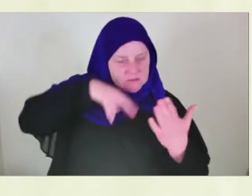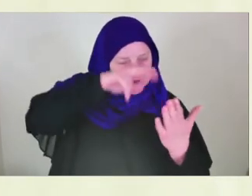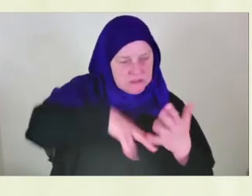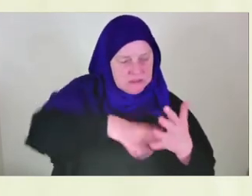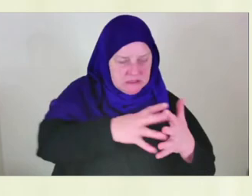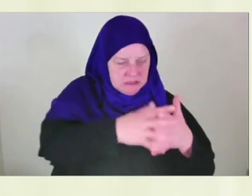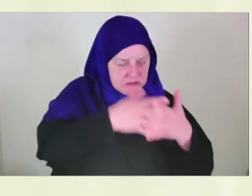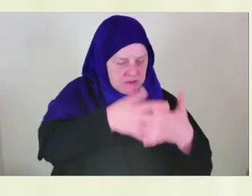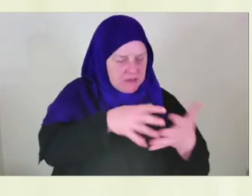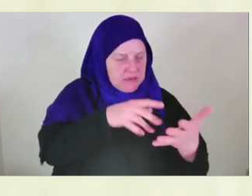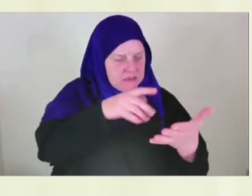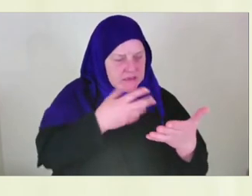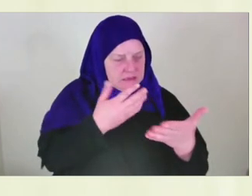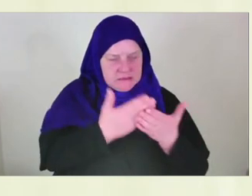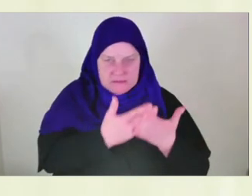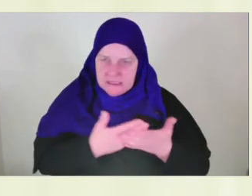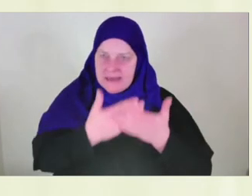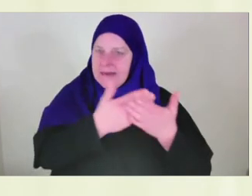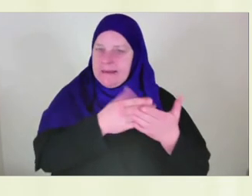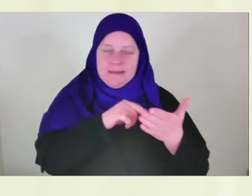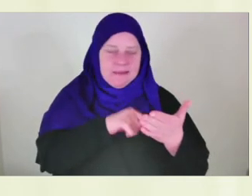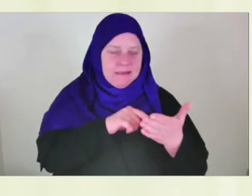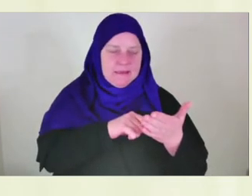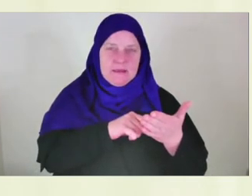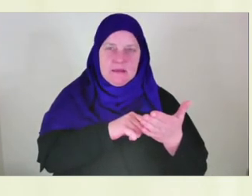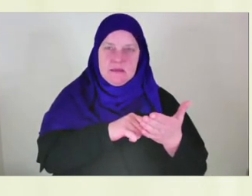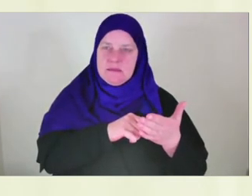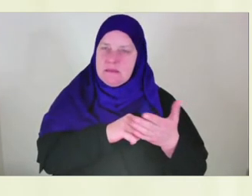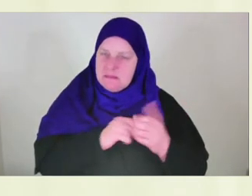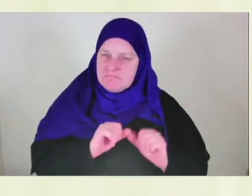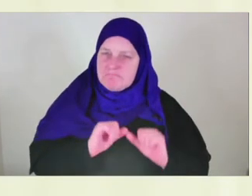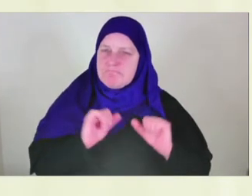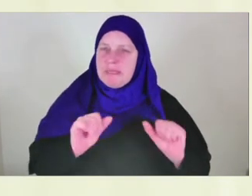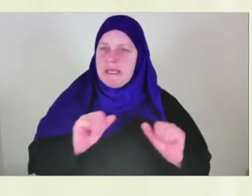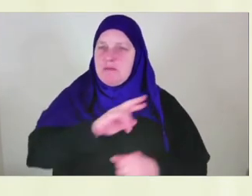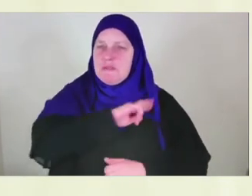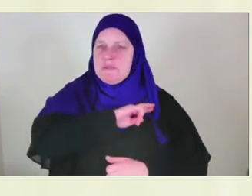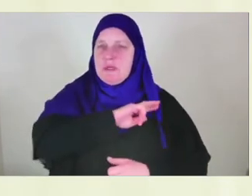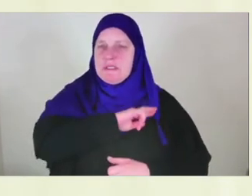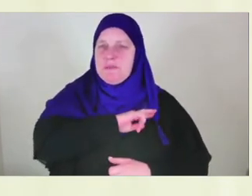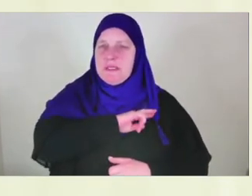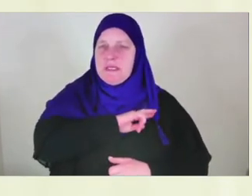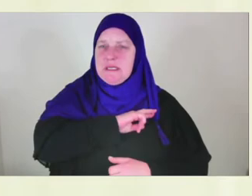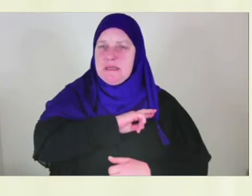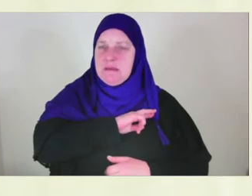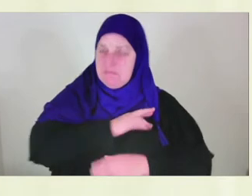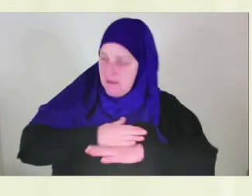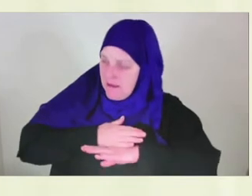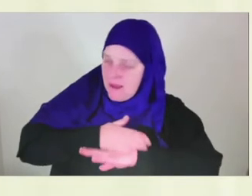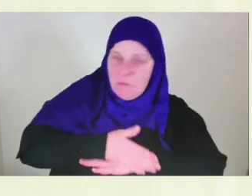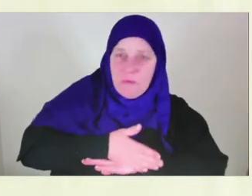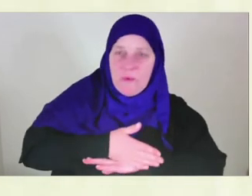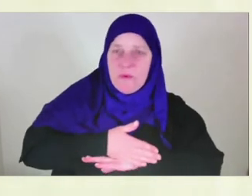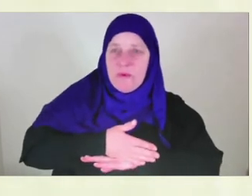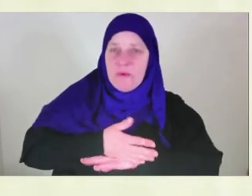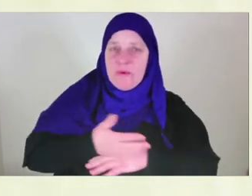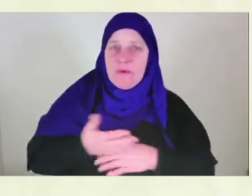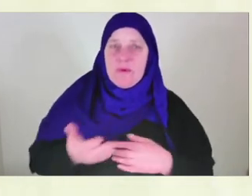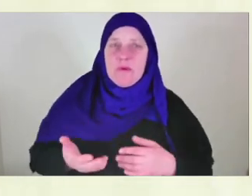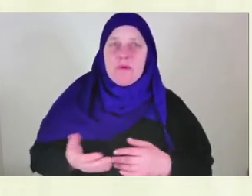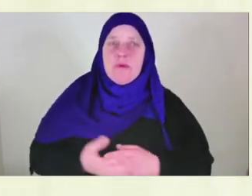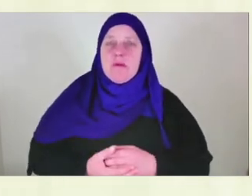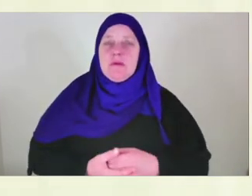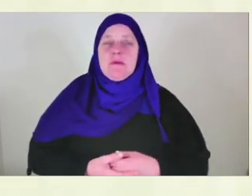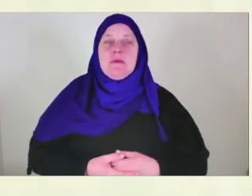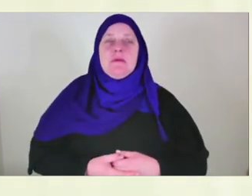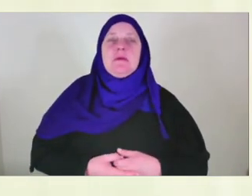position. You have been entrusted with this. There's a great deal of responsibility. I'm not saying you might get some guy, a